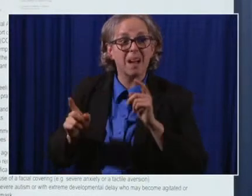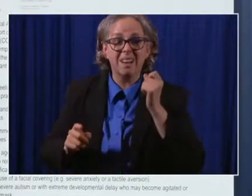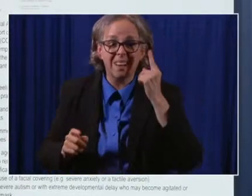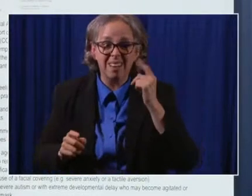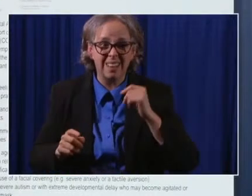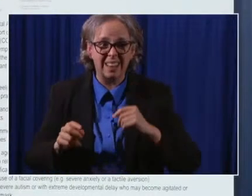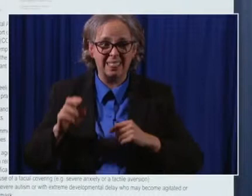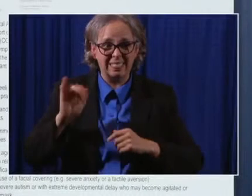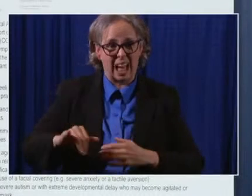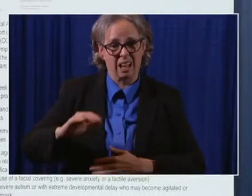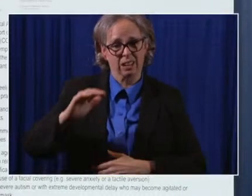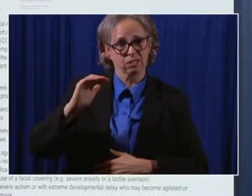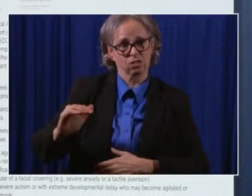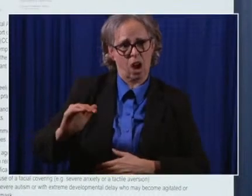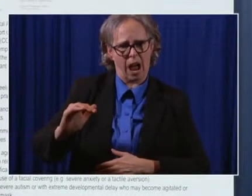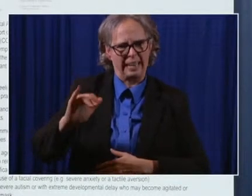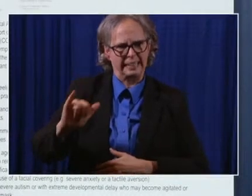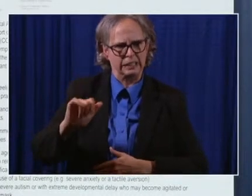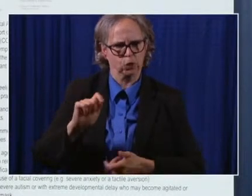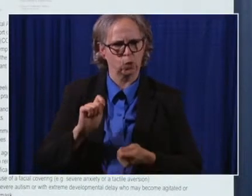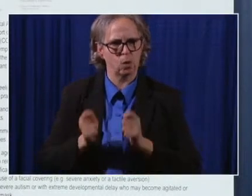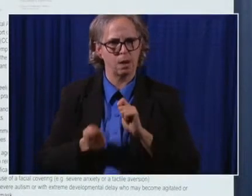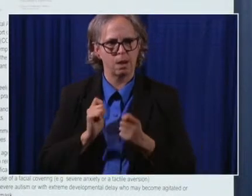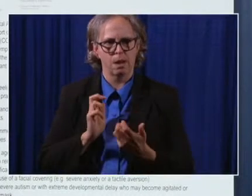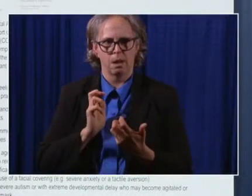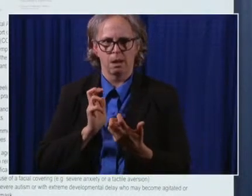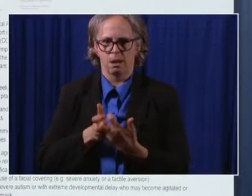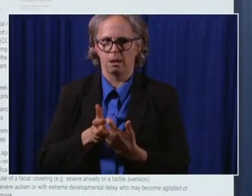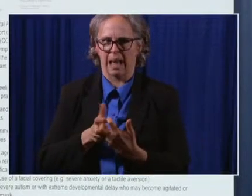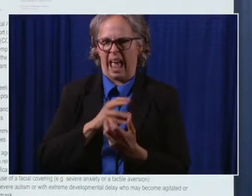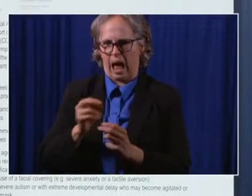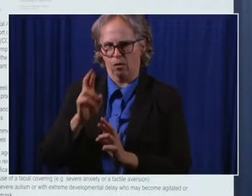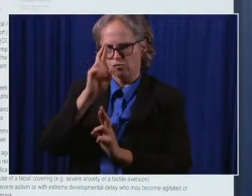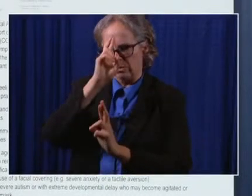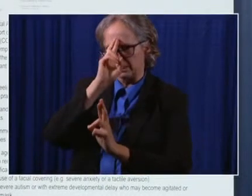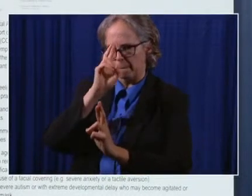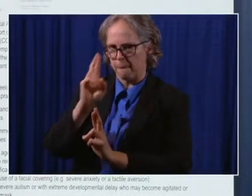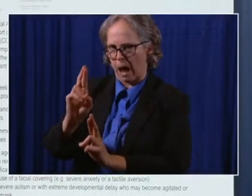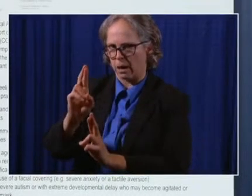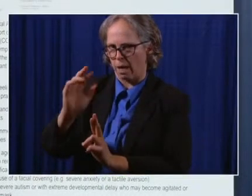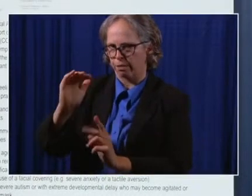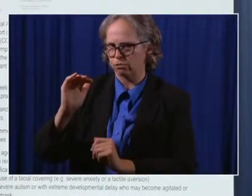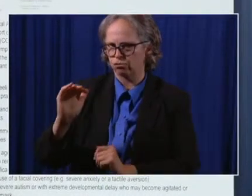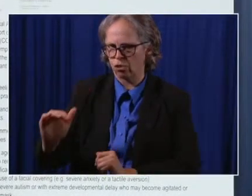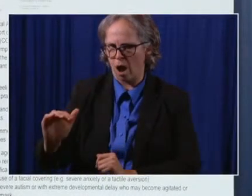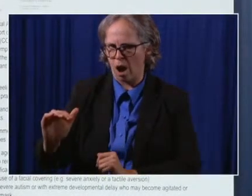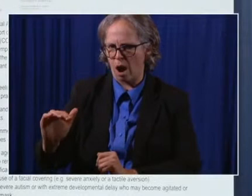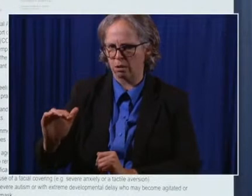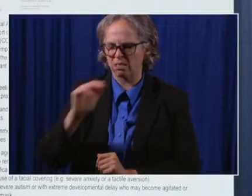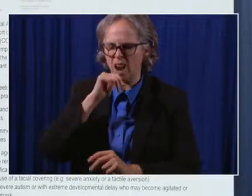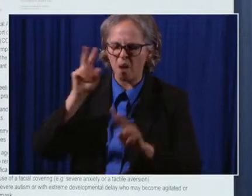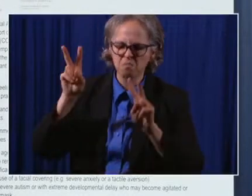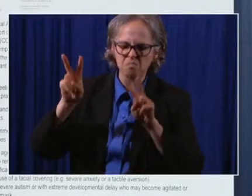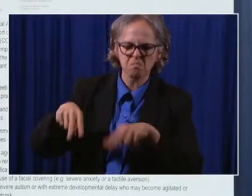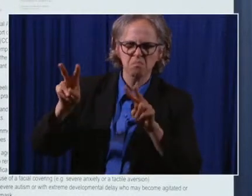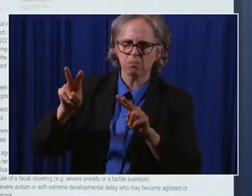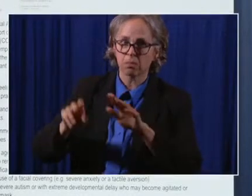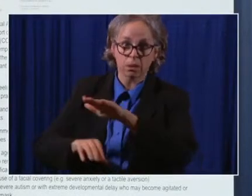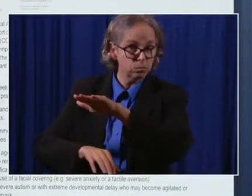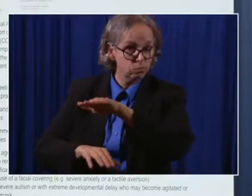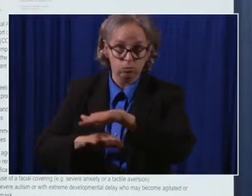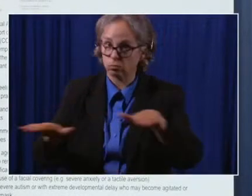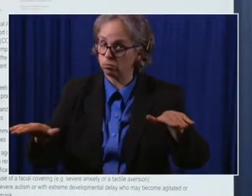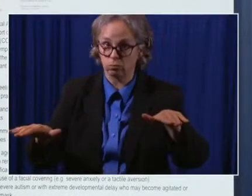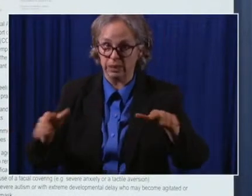and everyone needs to respect that child. So that's the important thing as we move